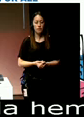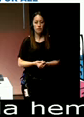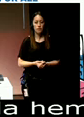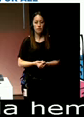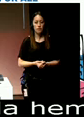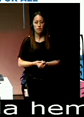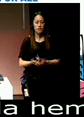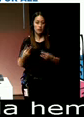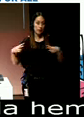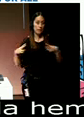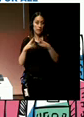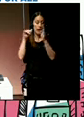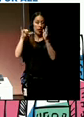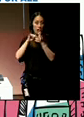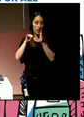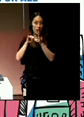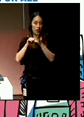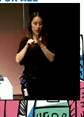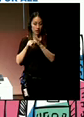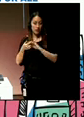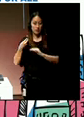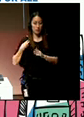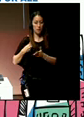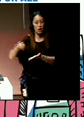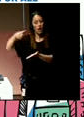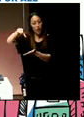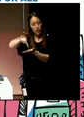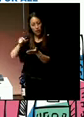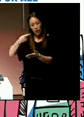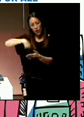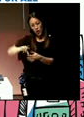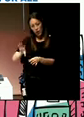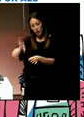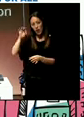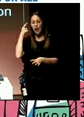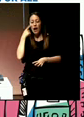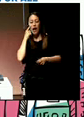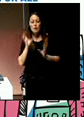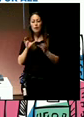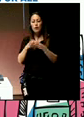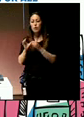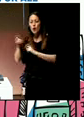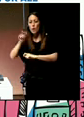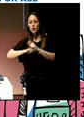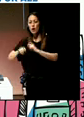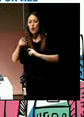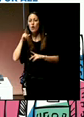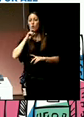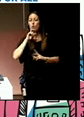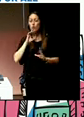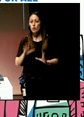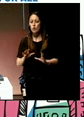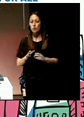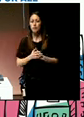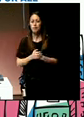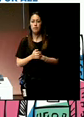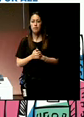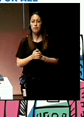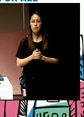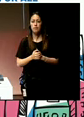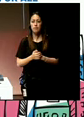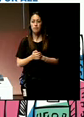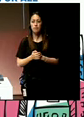from the region will go to the place and will check the accessibility, all the criteria that